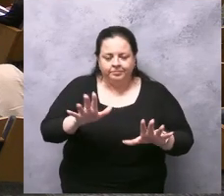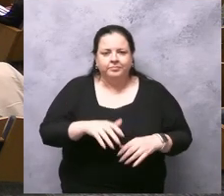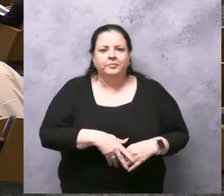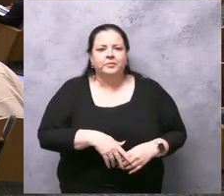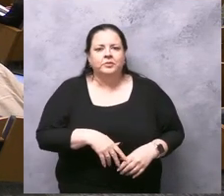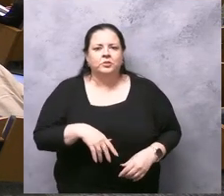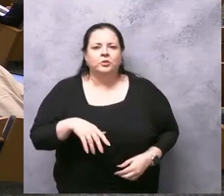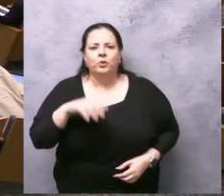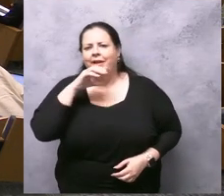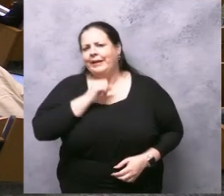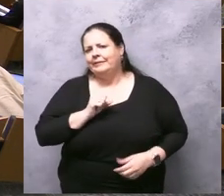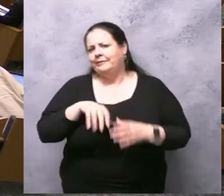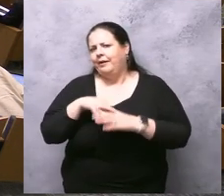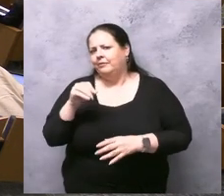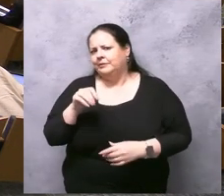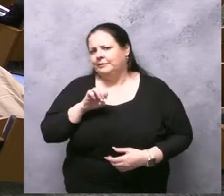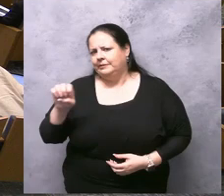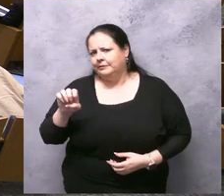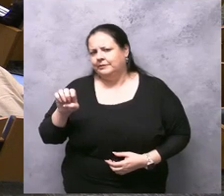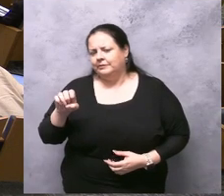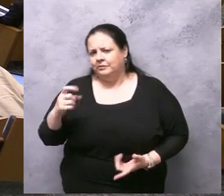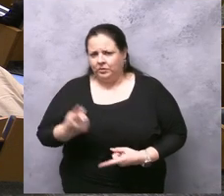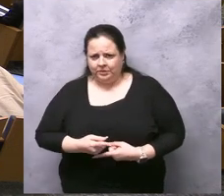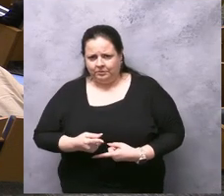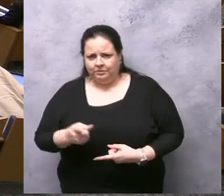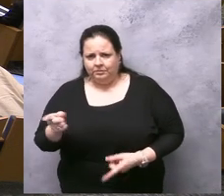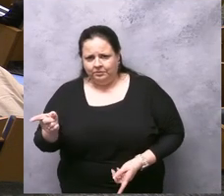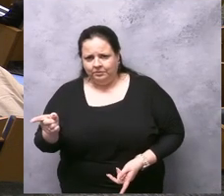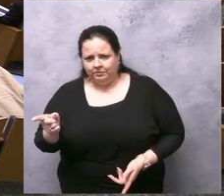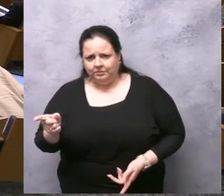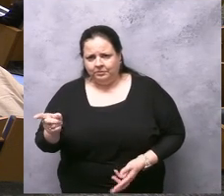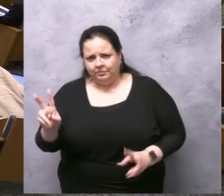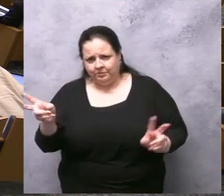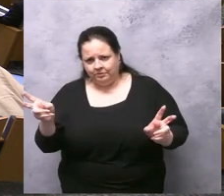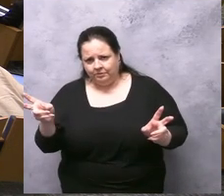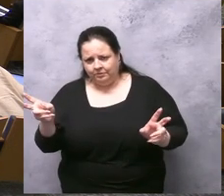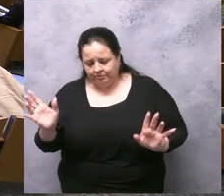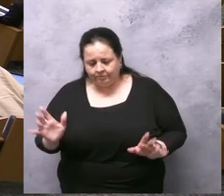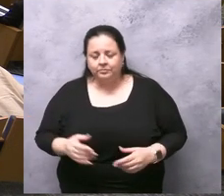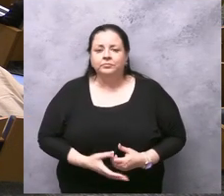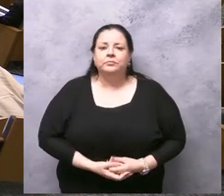the east side of the school district currently, right? So,